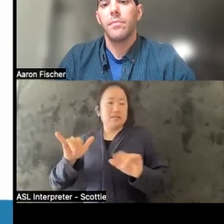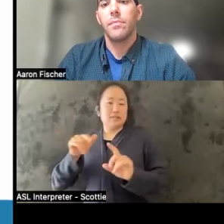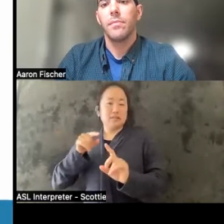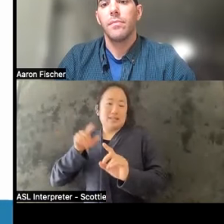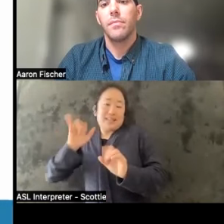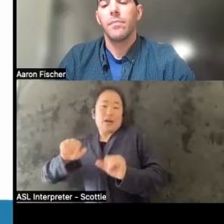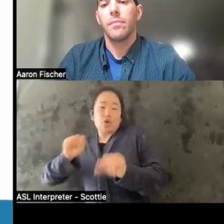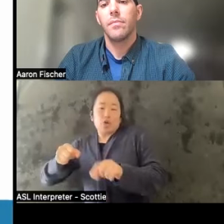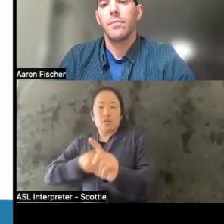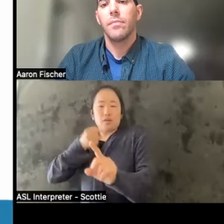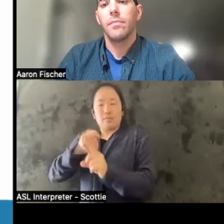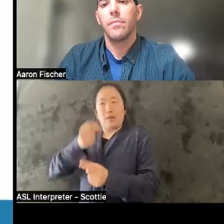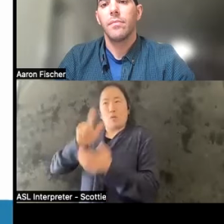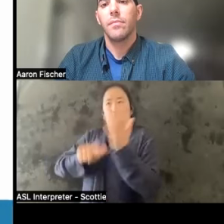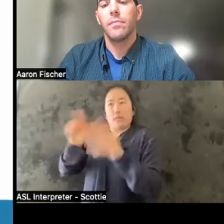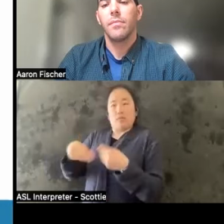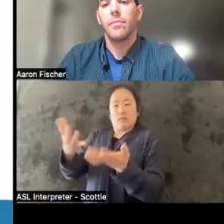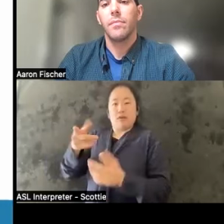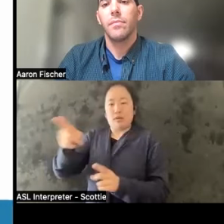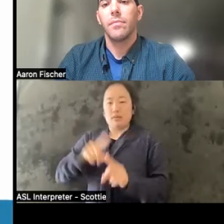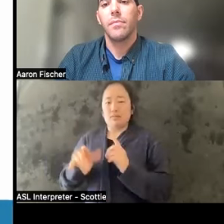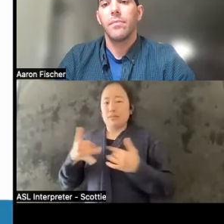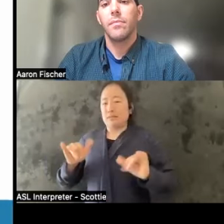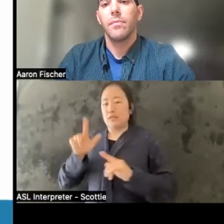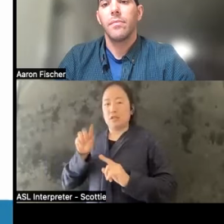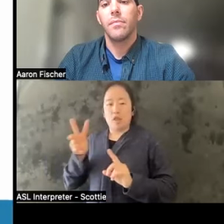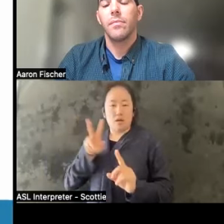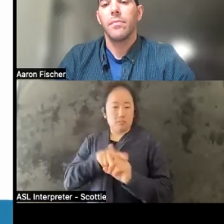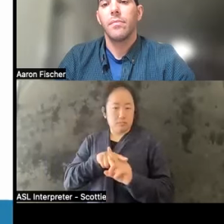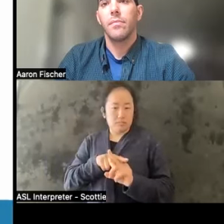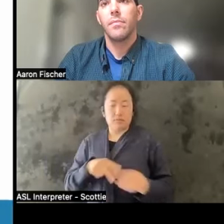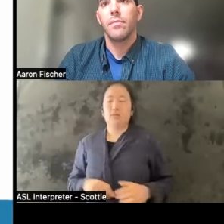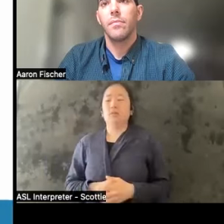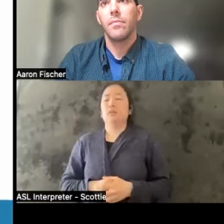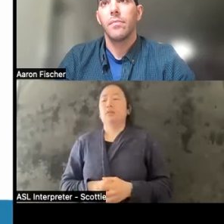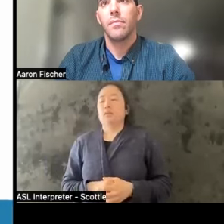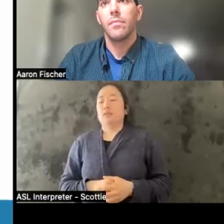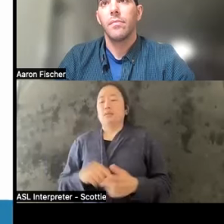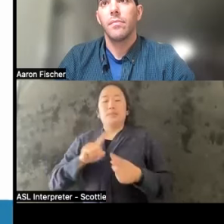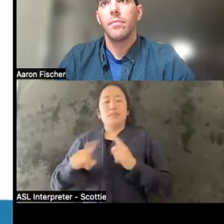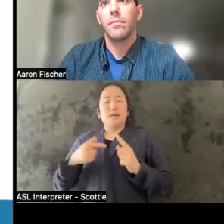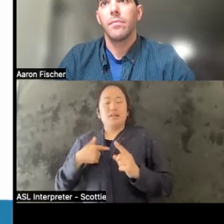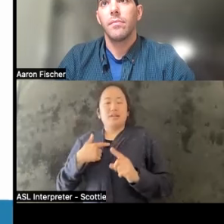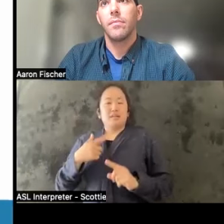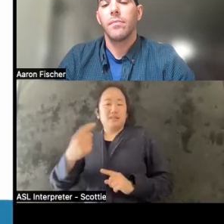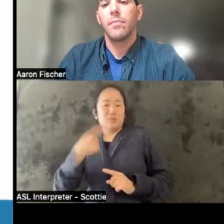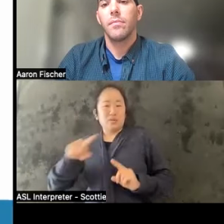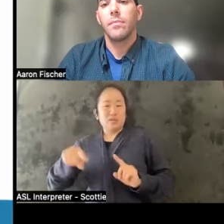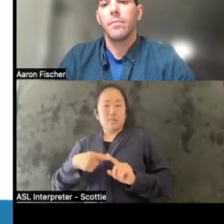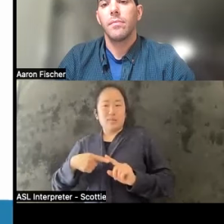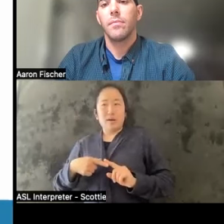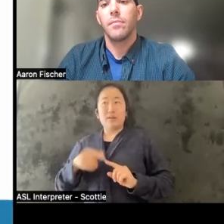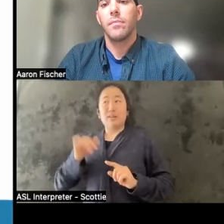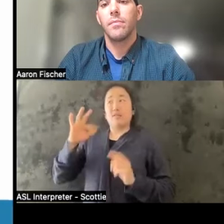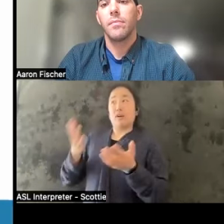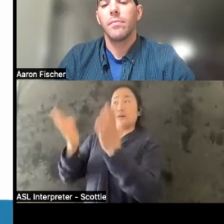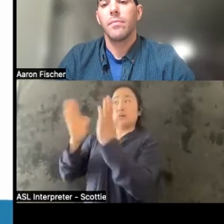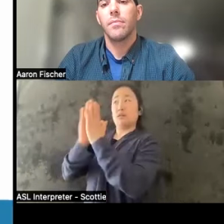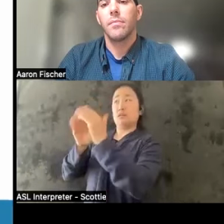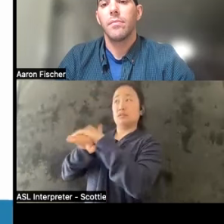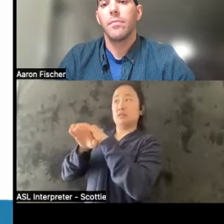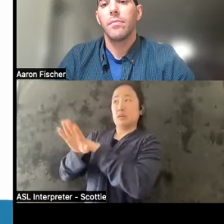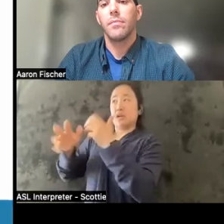the law would apply in the same way. But the question about retaliation for requesting an accommodation or other things like